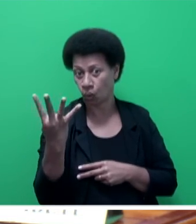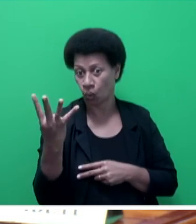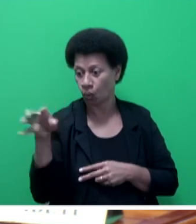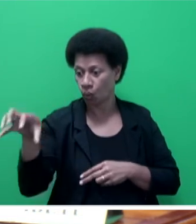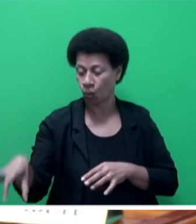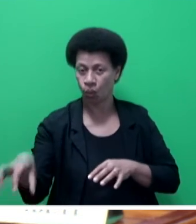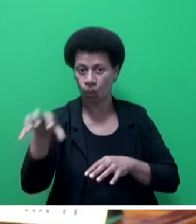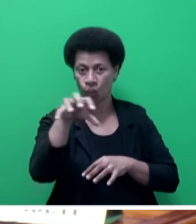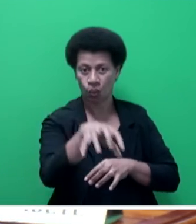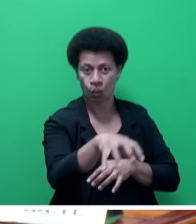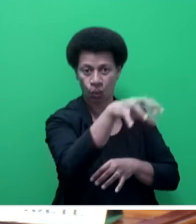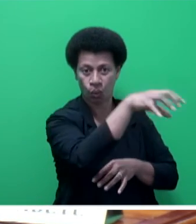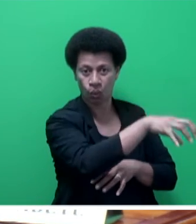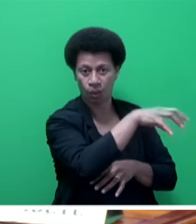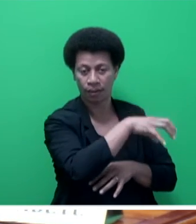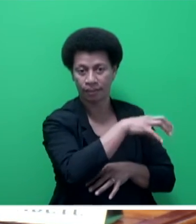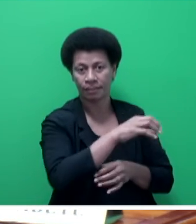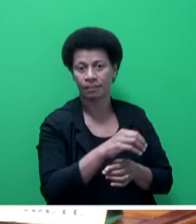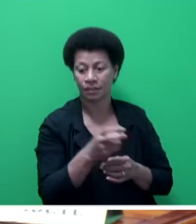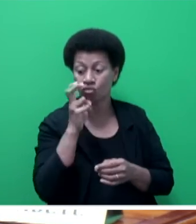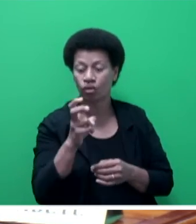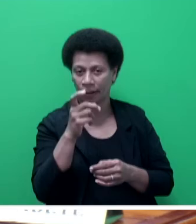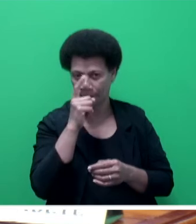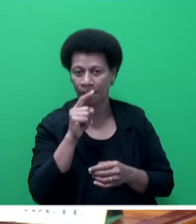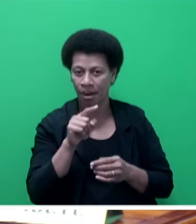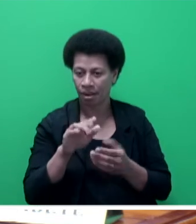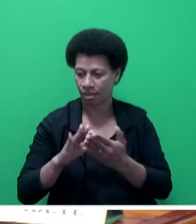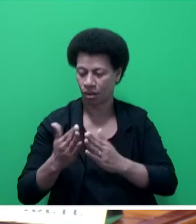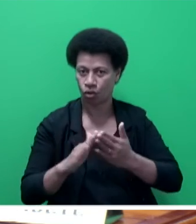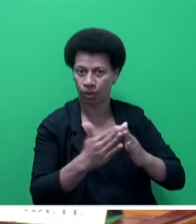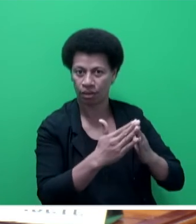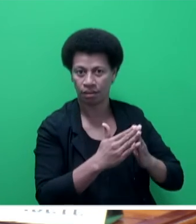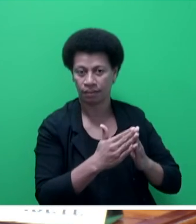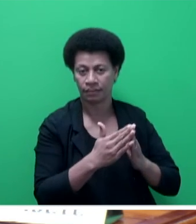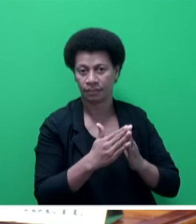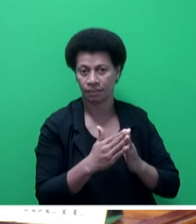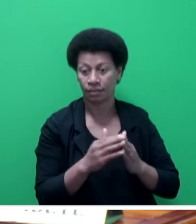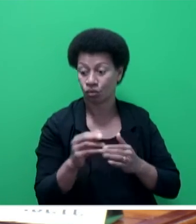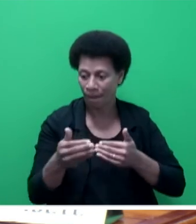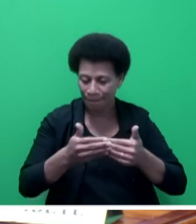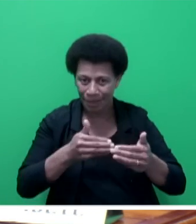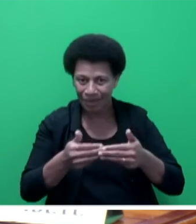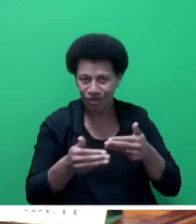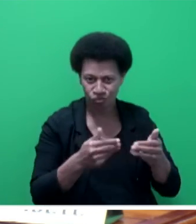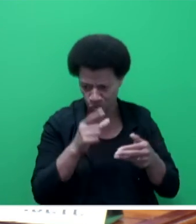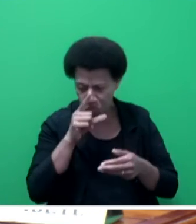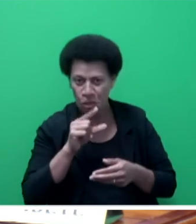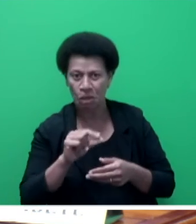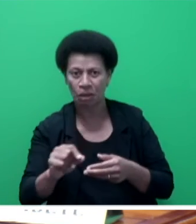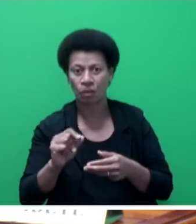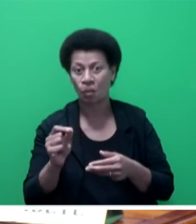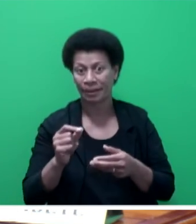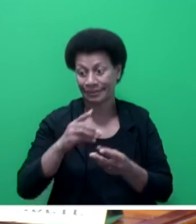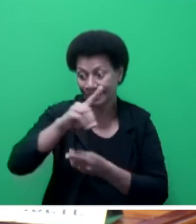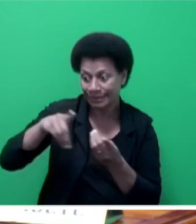in training our people to manage their own disaster